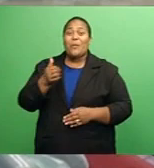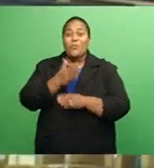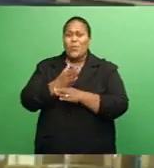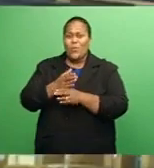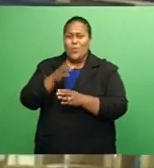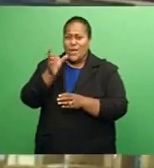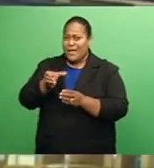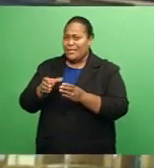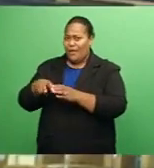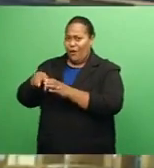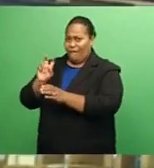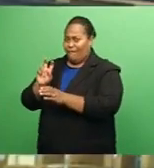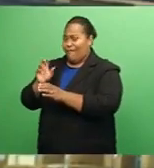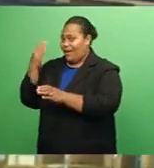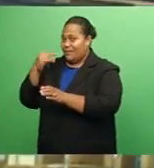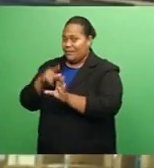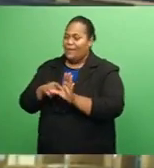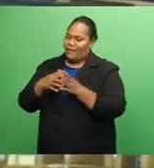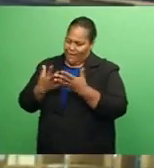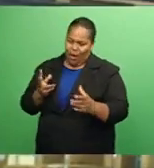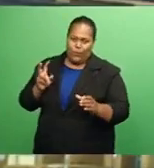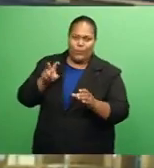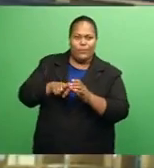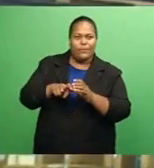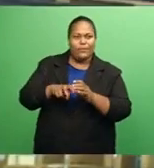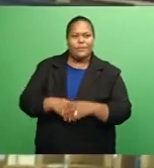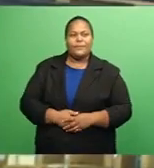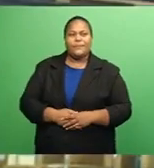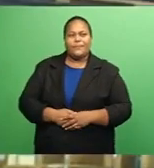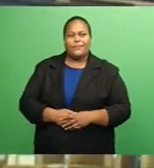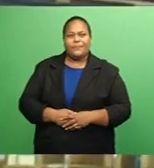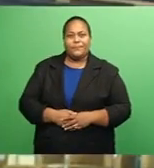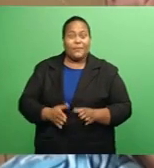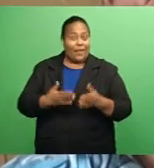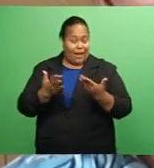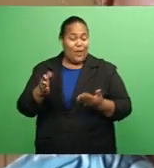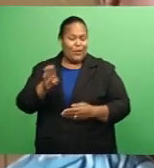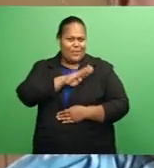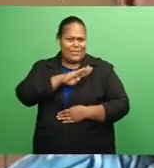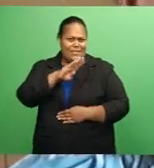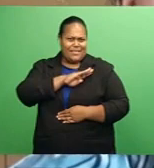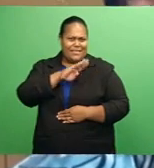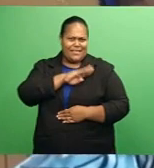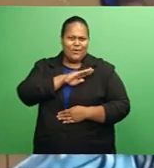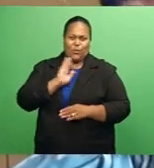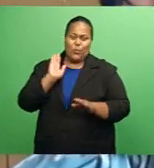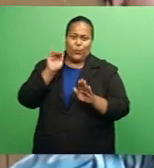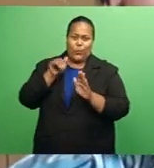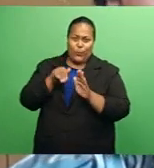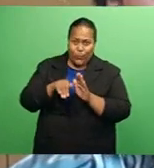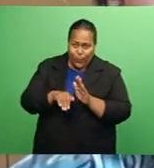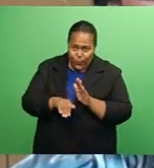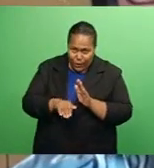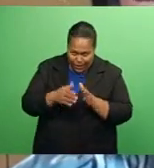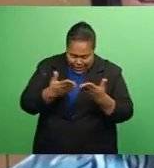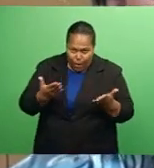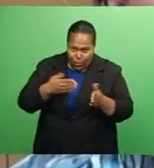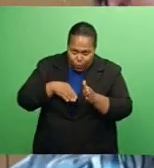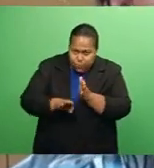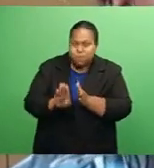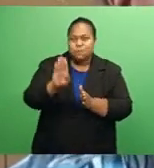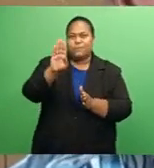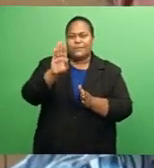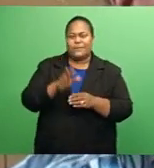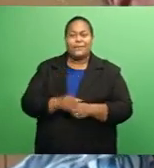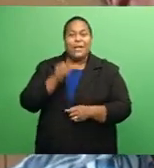not coming around the corner. We usually slow down, but now it's really busy. After COVID, like our company getting more